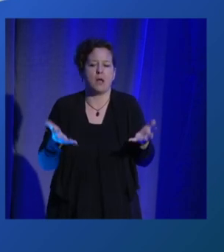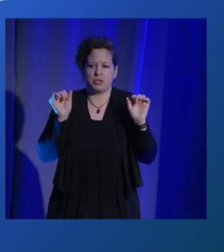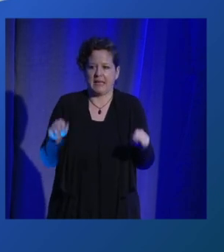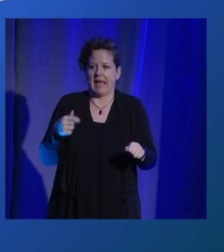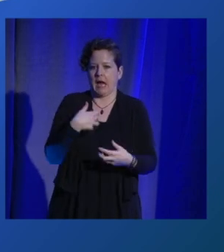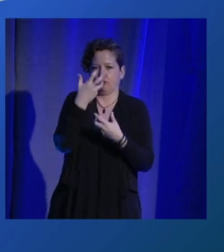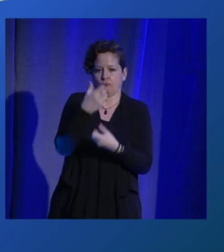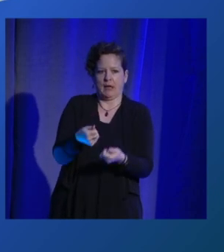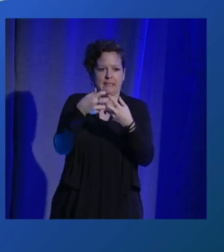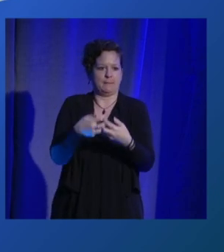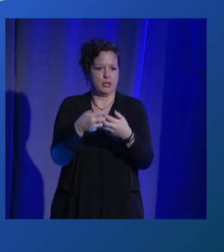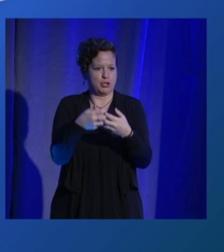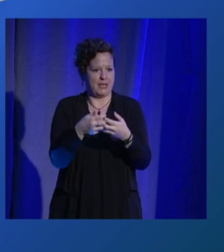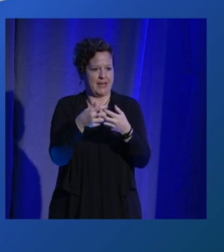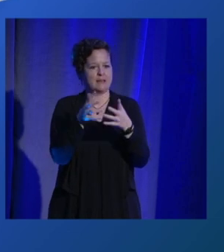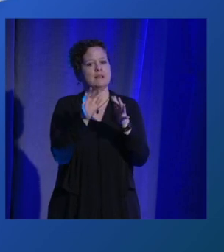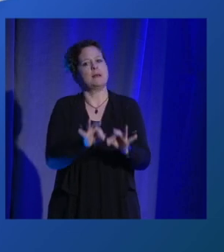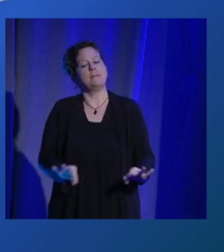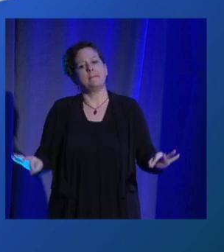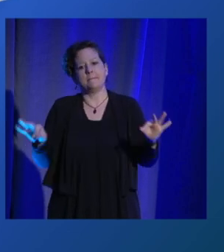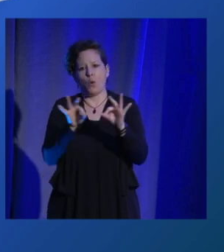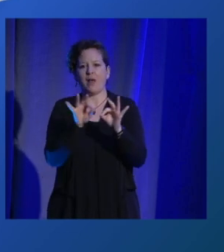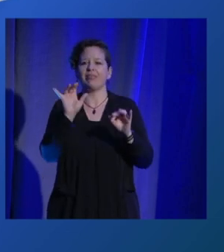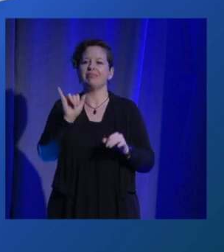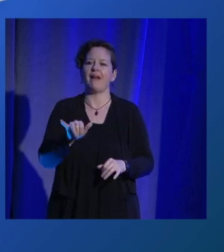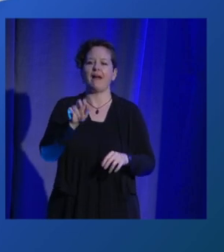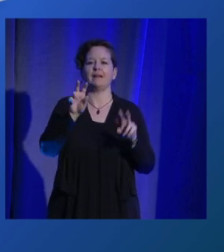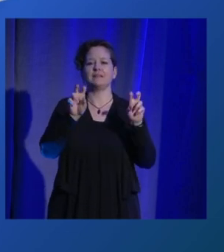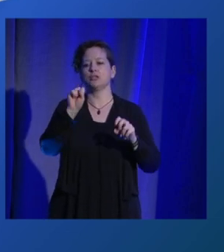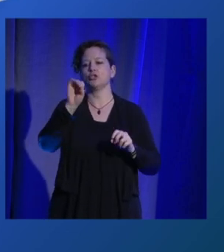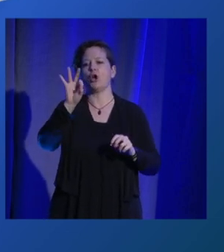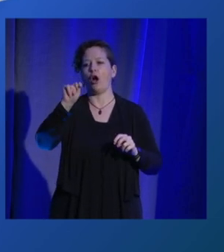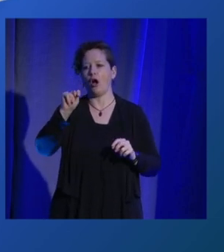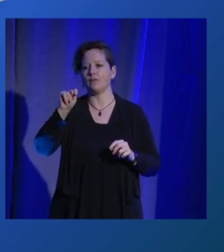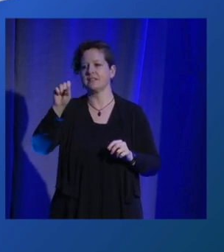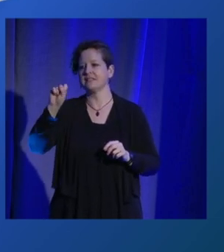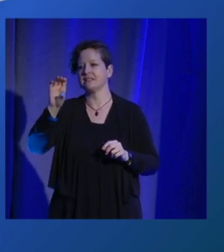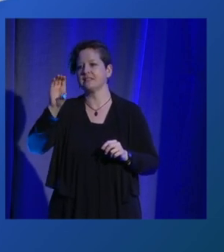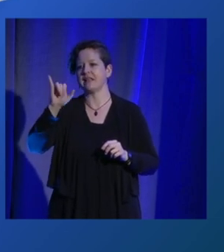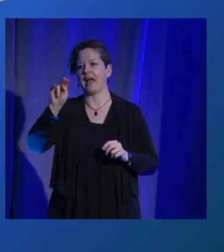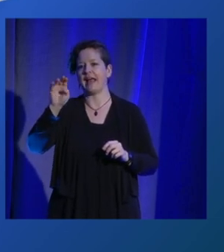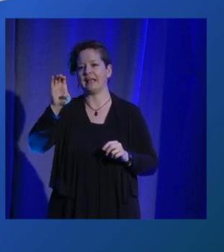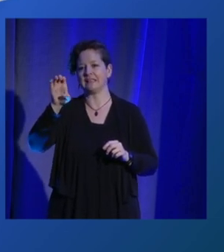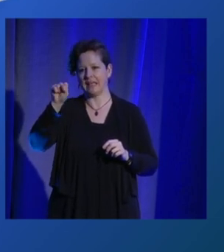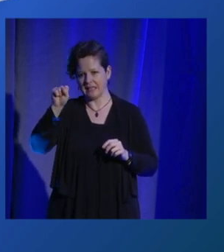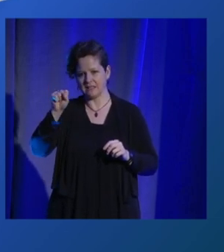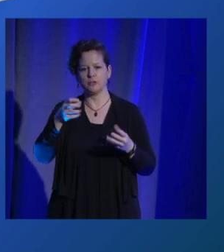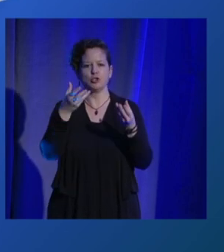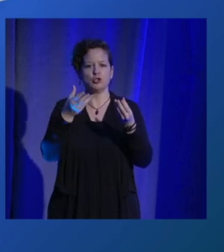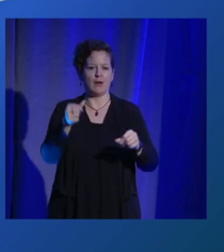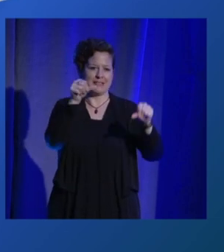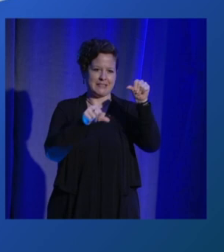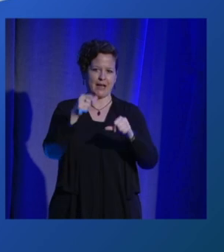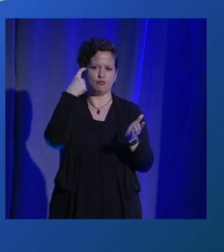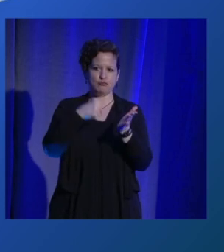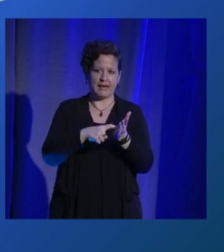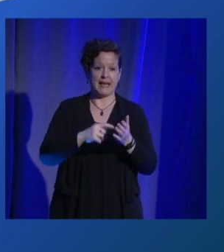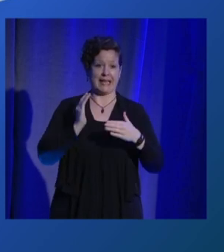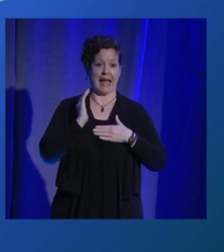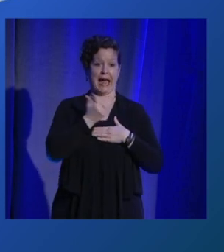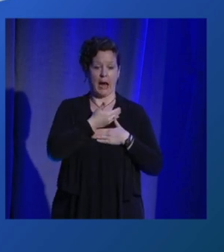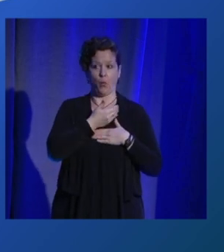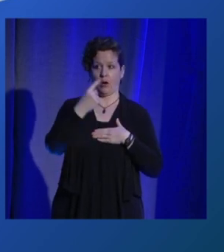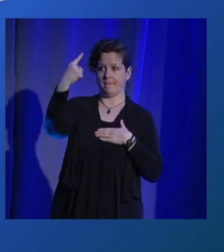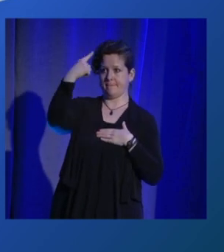it's the soft sciences that need to understand that the soft Sciences of how we process data in our heads